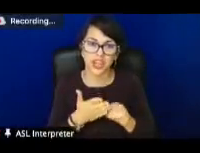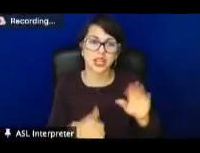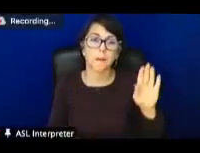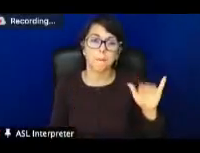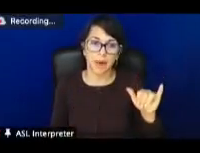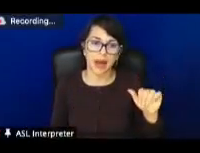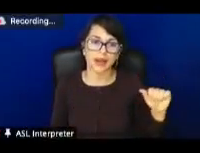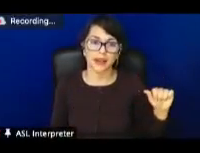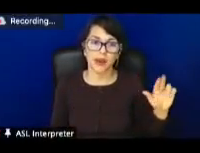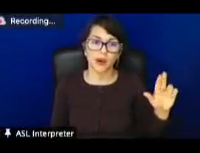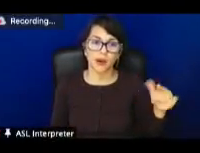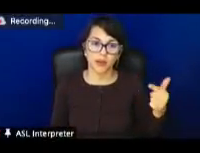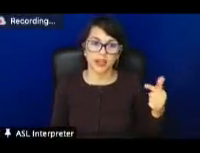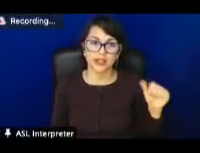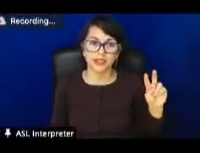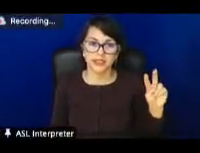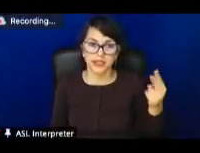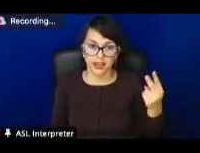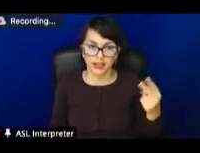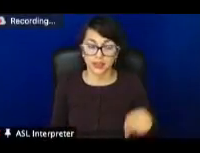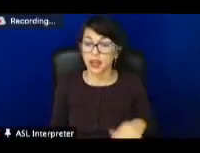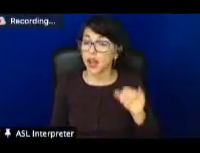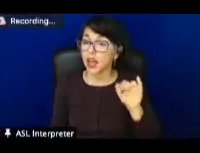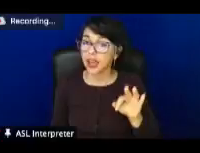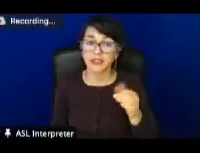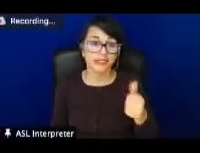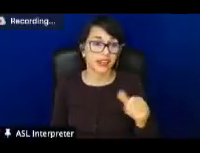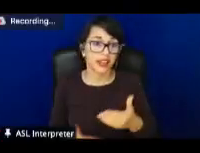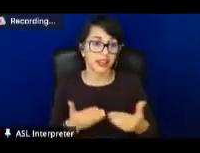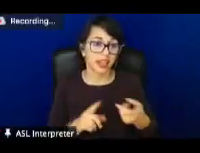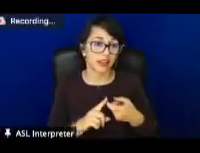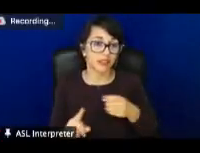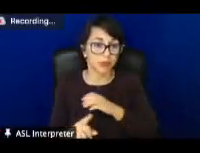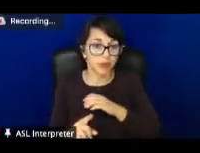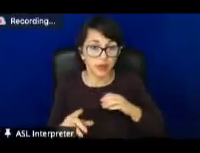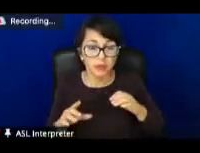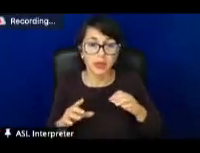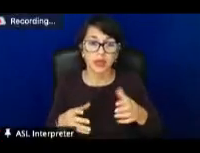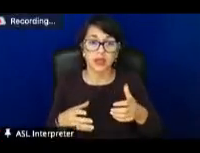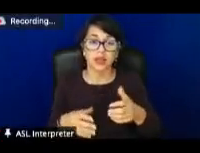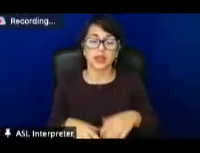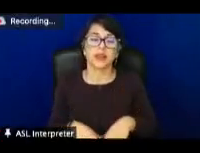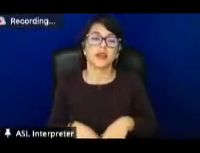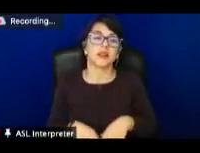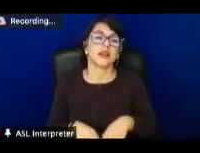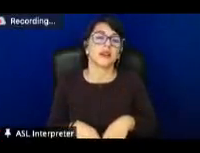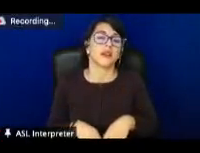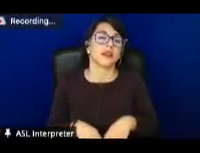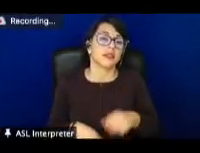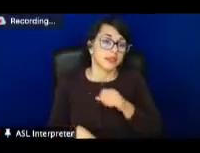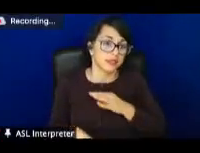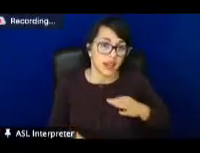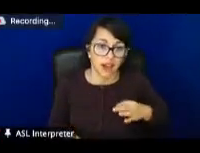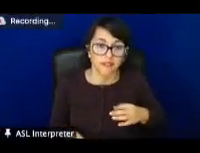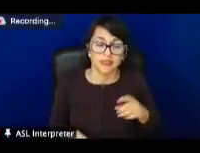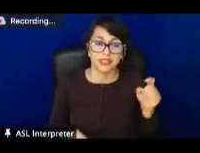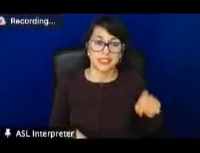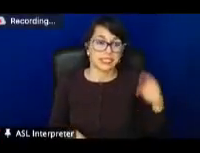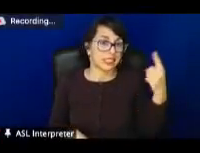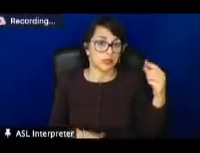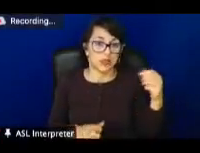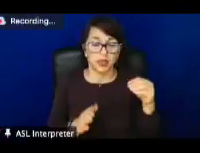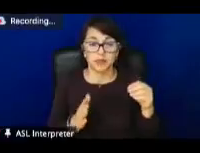that any of the committee members or staff feel like they need to have on the agenda, have